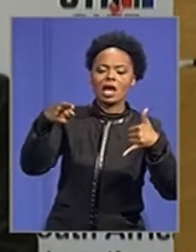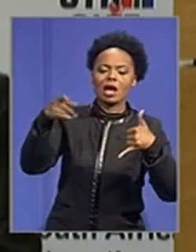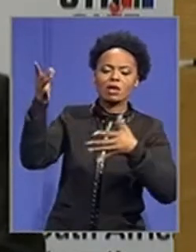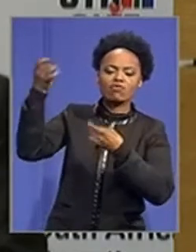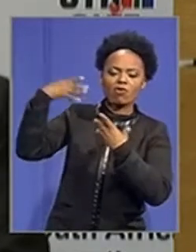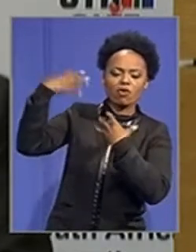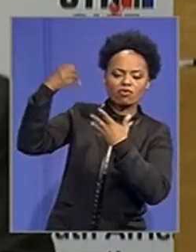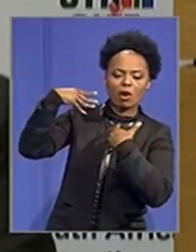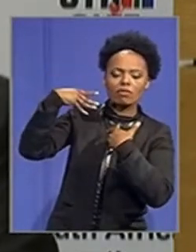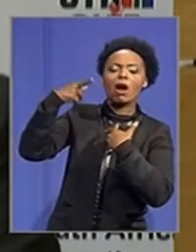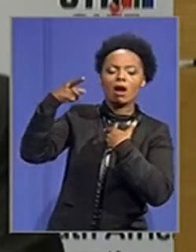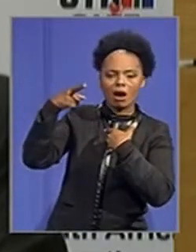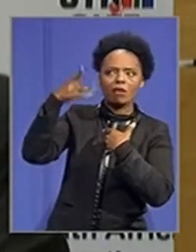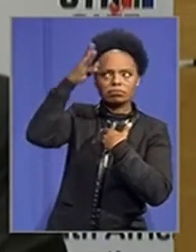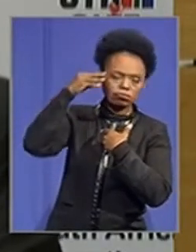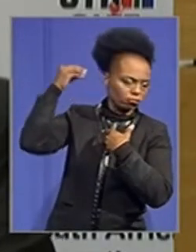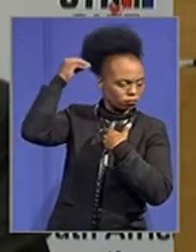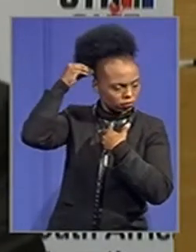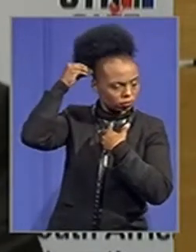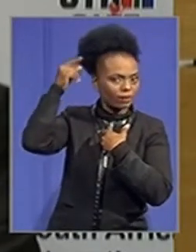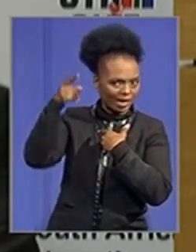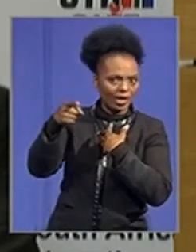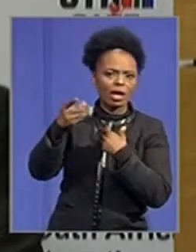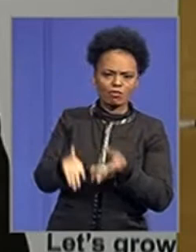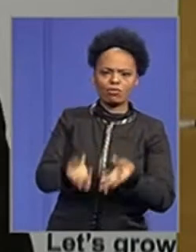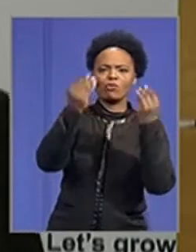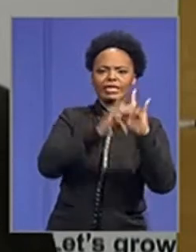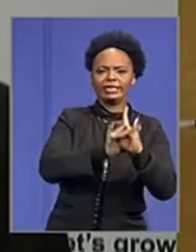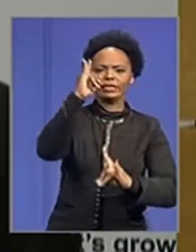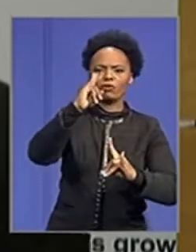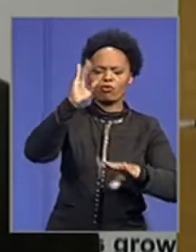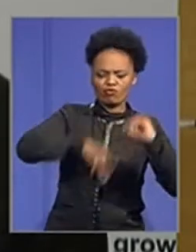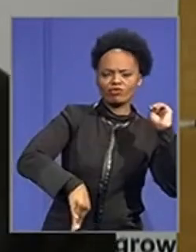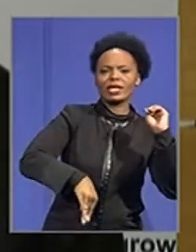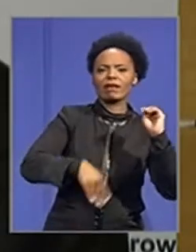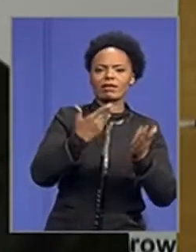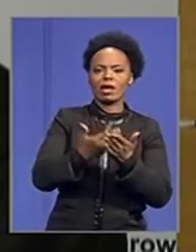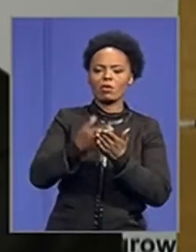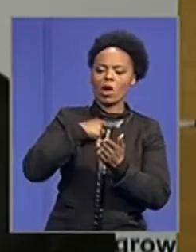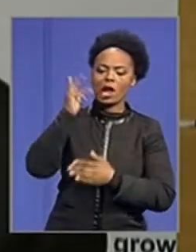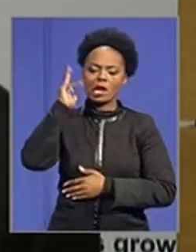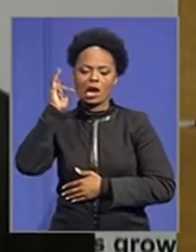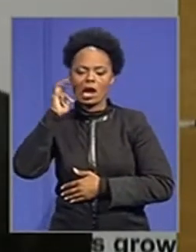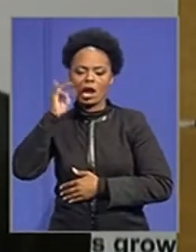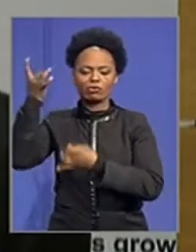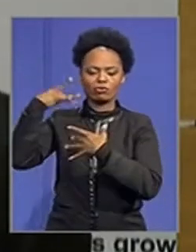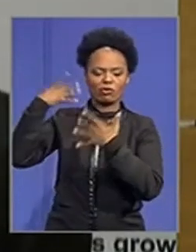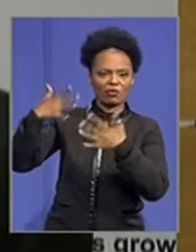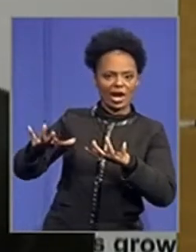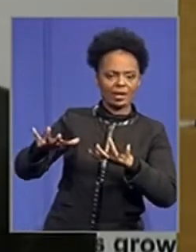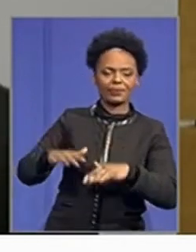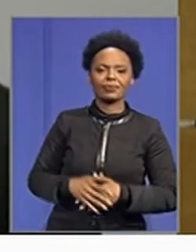that could lead to successful prosecution. We are going to design a framework and minimum